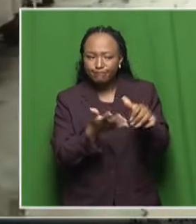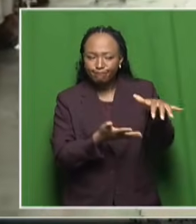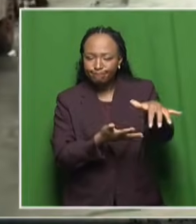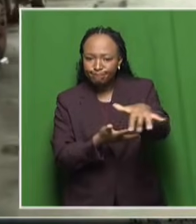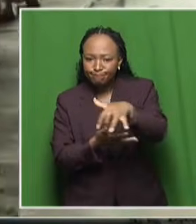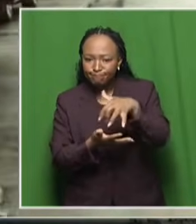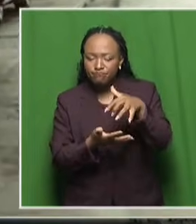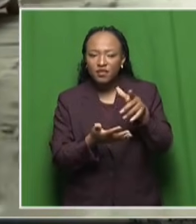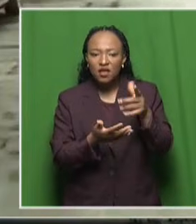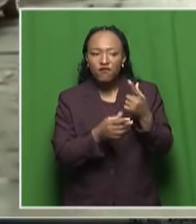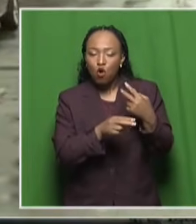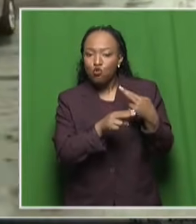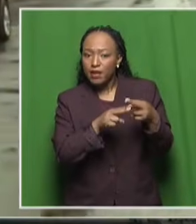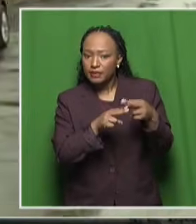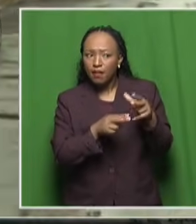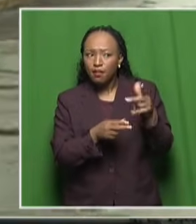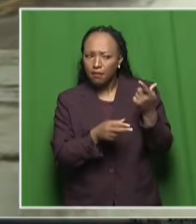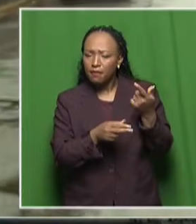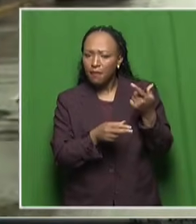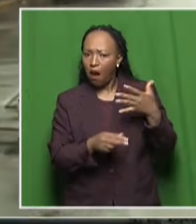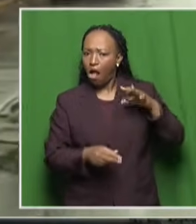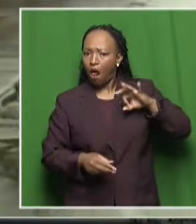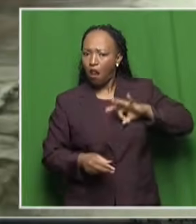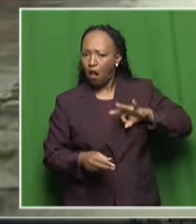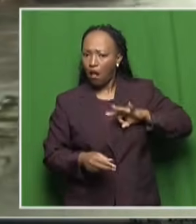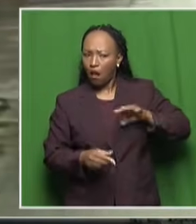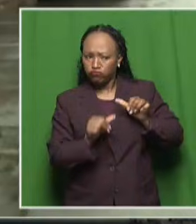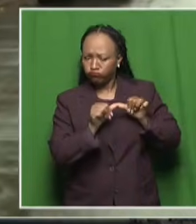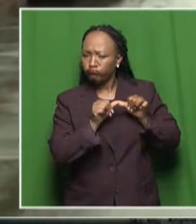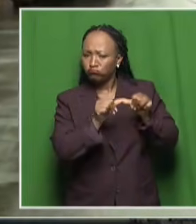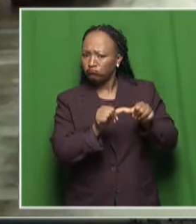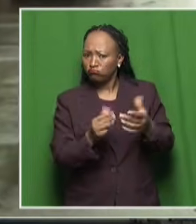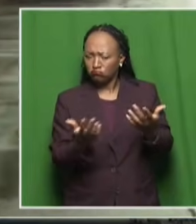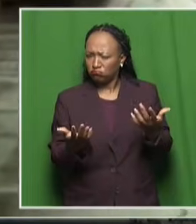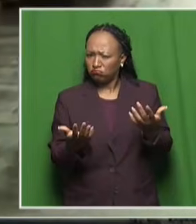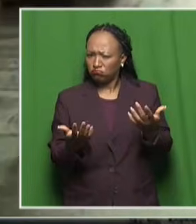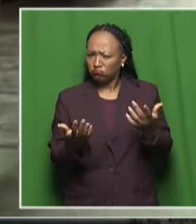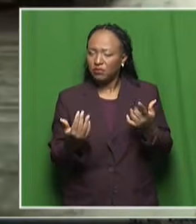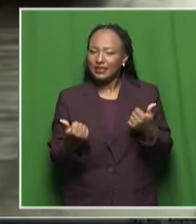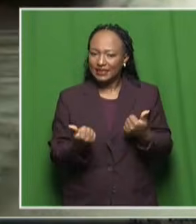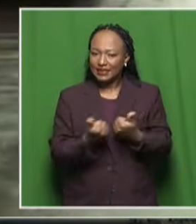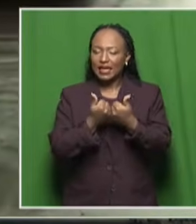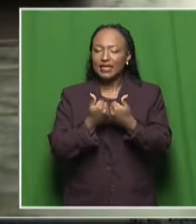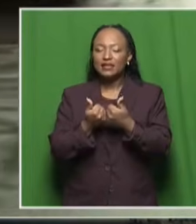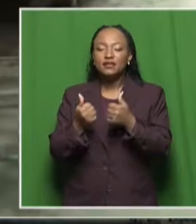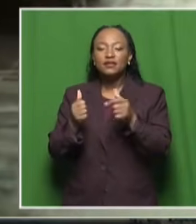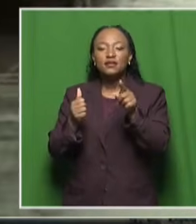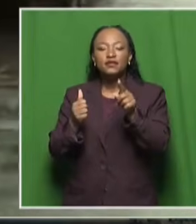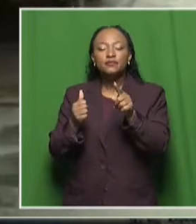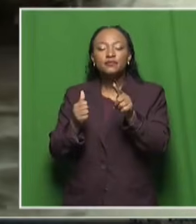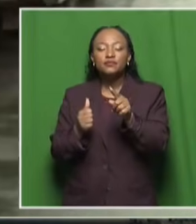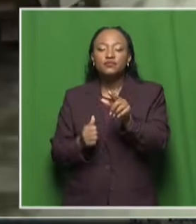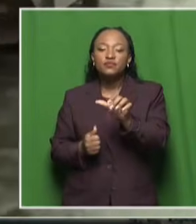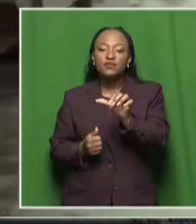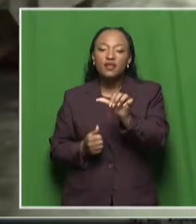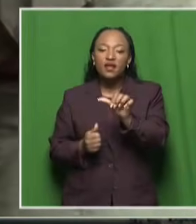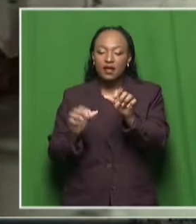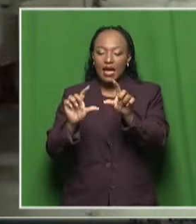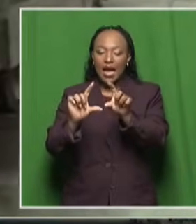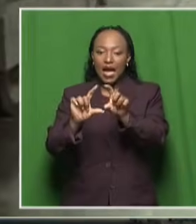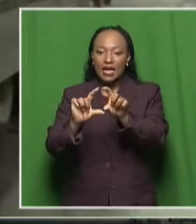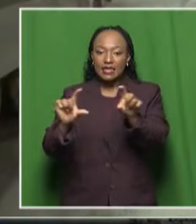rates for their renter. But the challenge is going to arise, Sakina, with respect to Article 28 of the